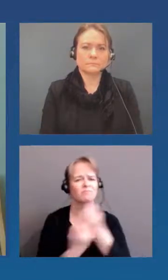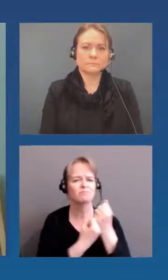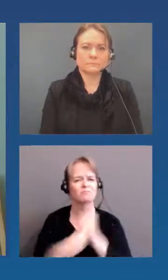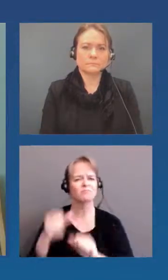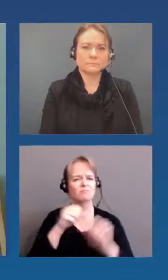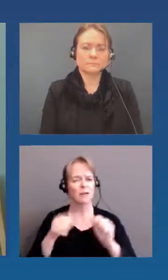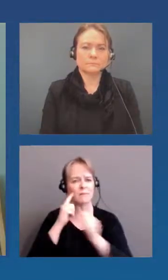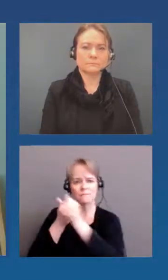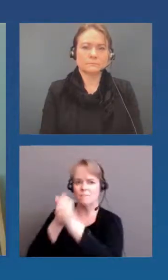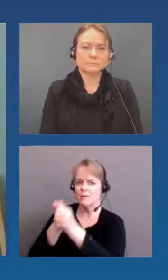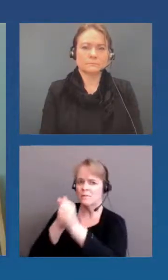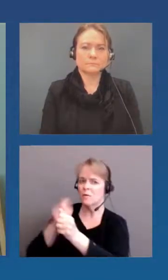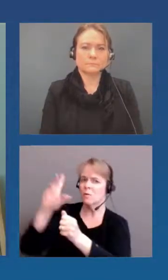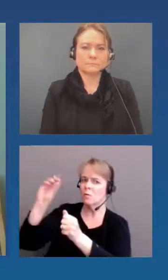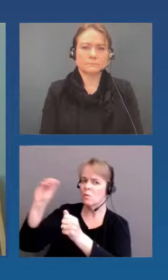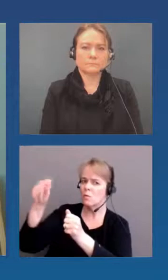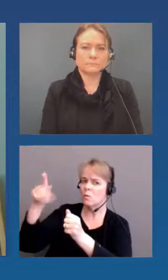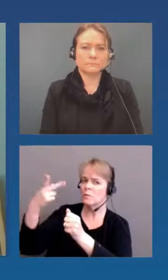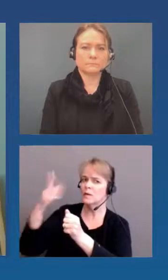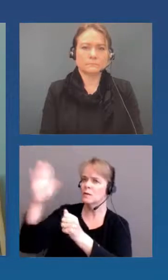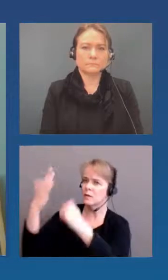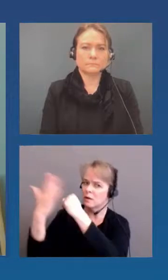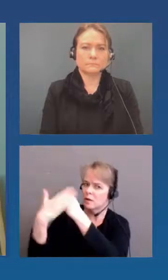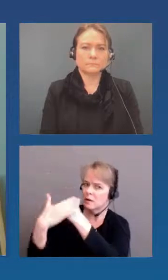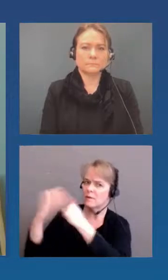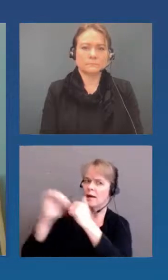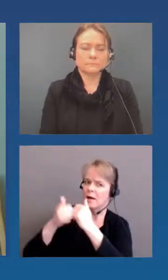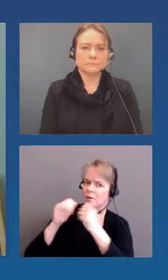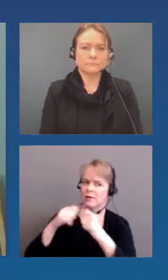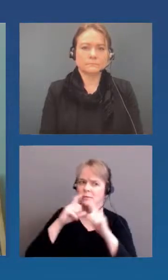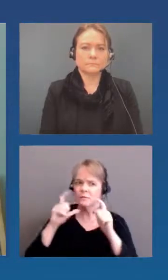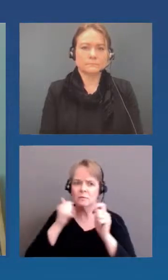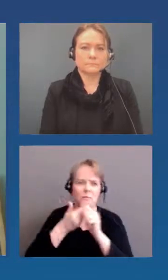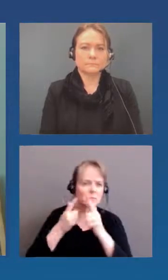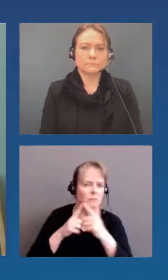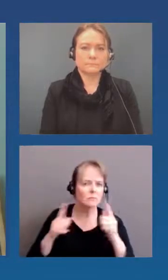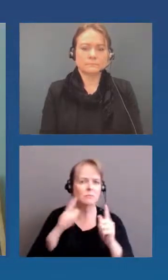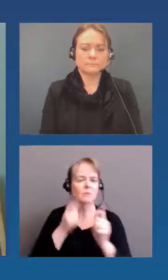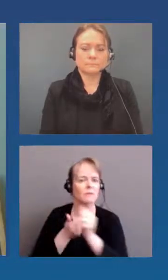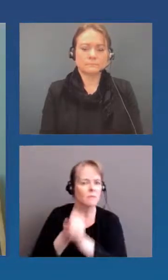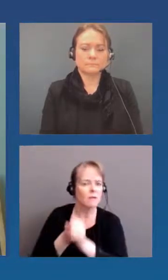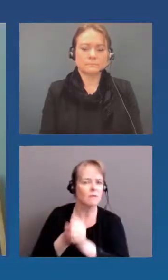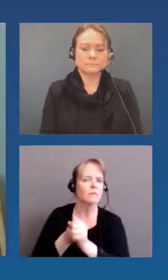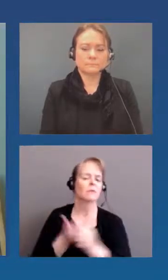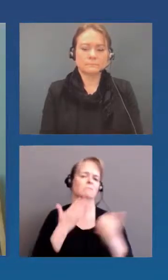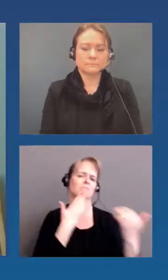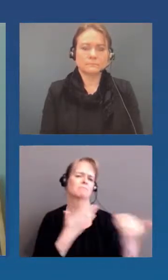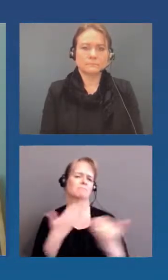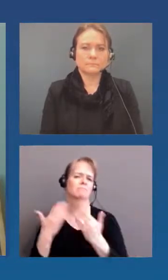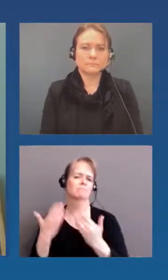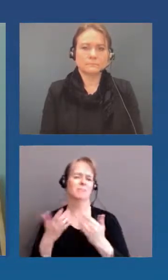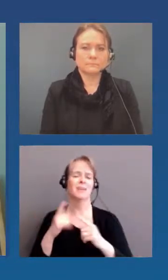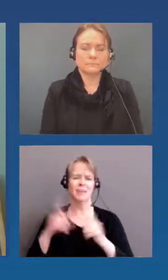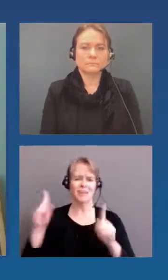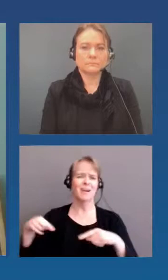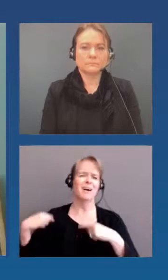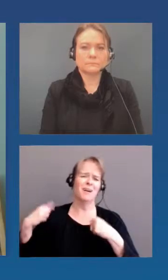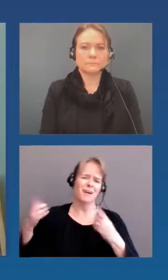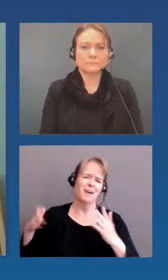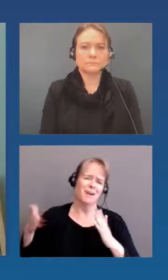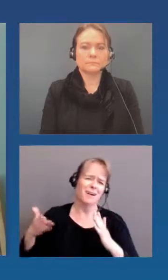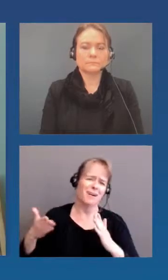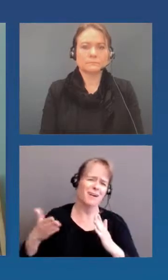to stop COVID-19 transmission in our community. It has been a long road, but we are getting closer to the end of it, and we could not have